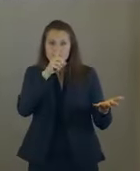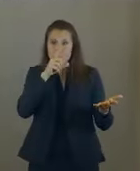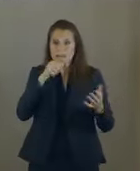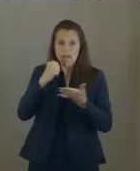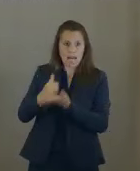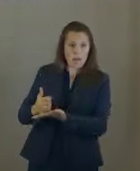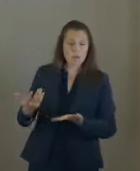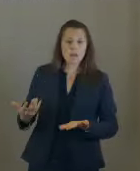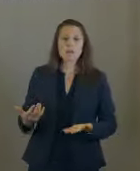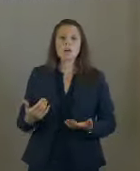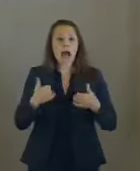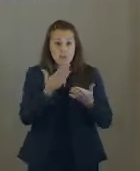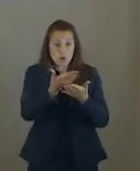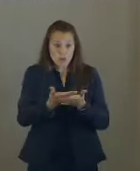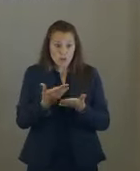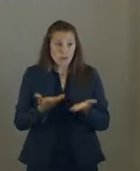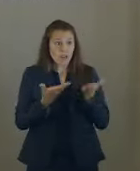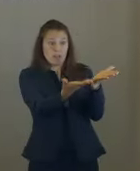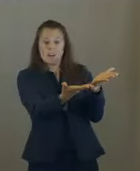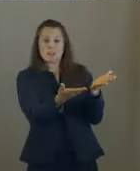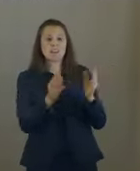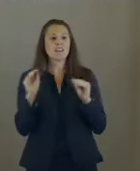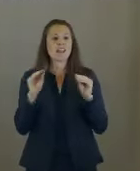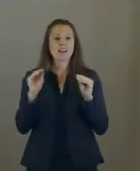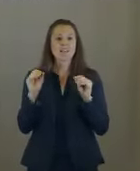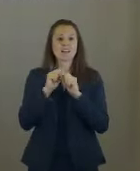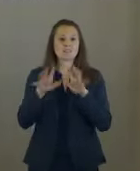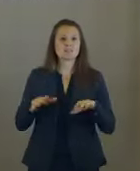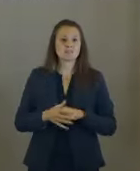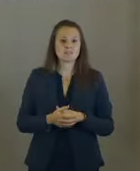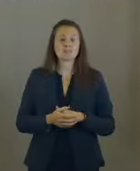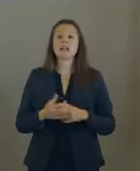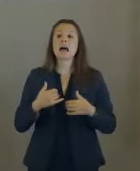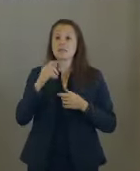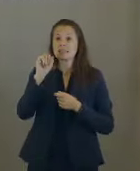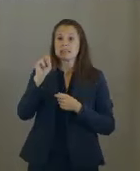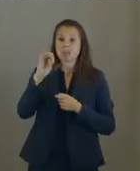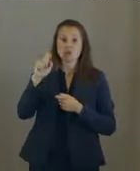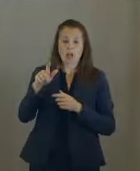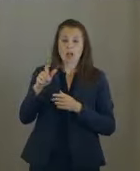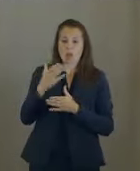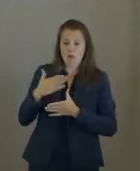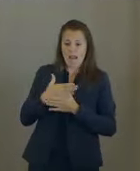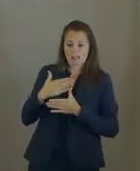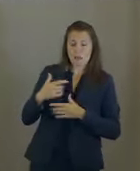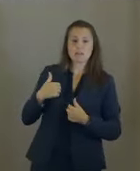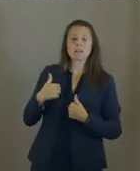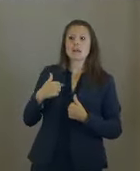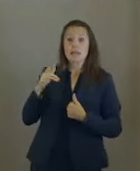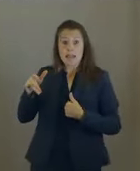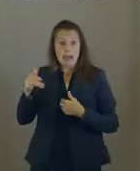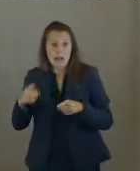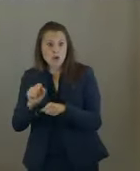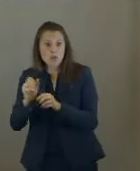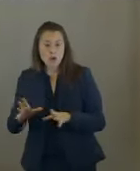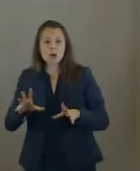about it. I had a whole lot of proof and everything. They didn't do anything around it. I got sexually harassed. When I got sexually harassed, the worker